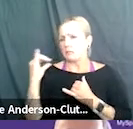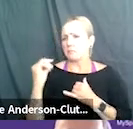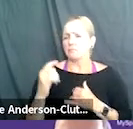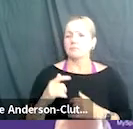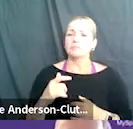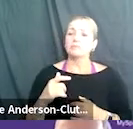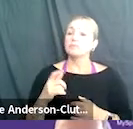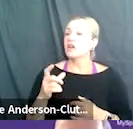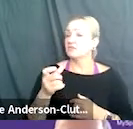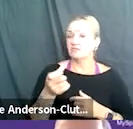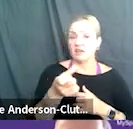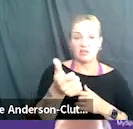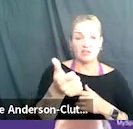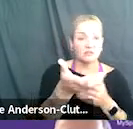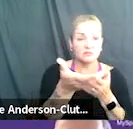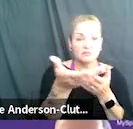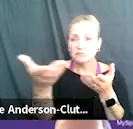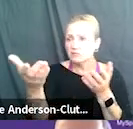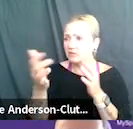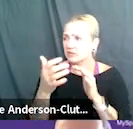this diagnostically?